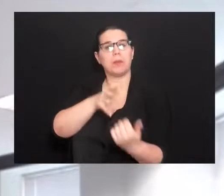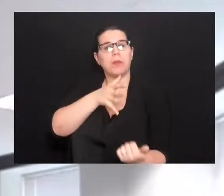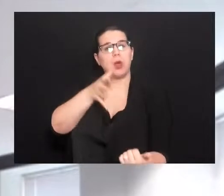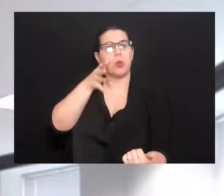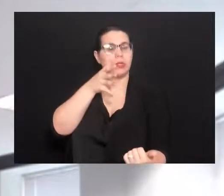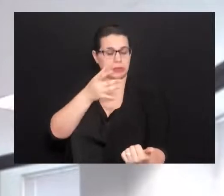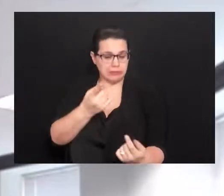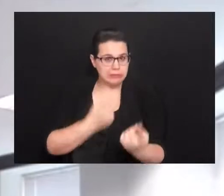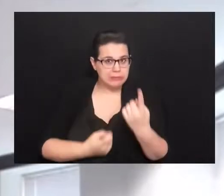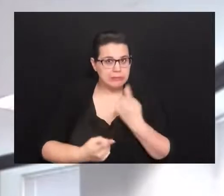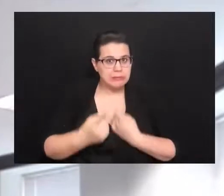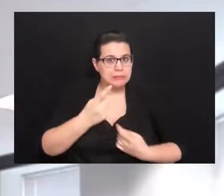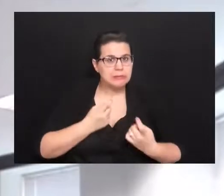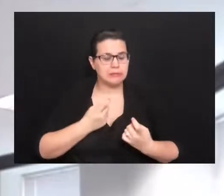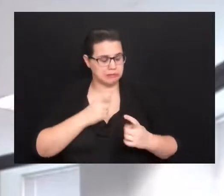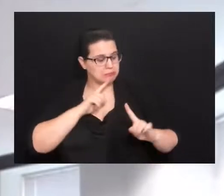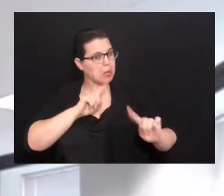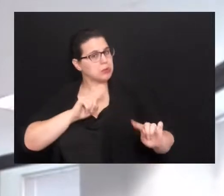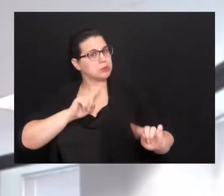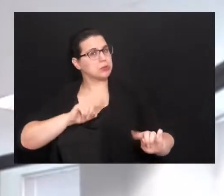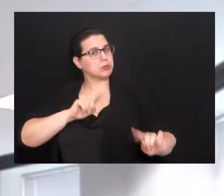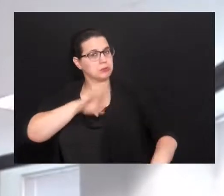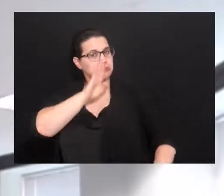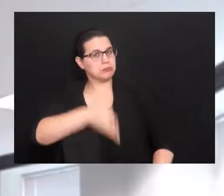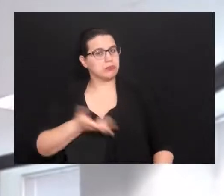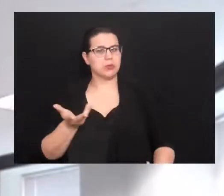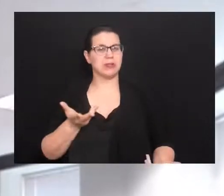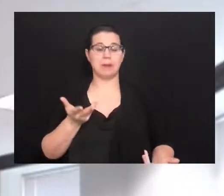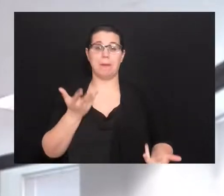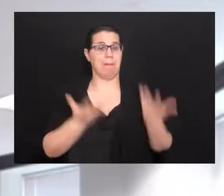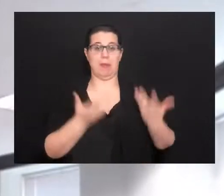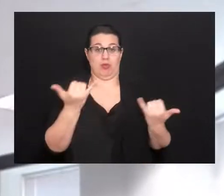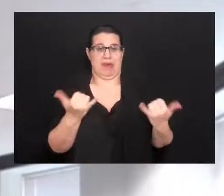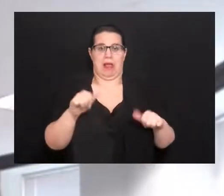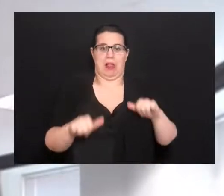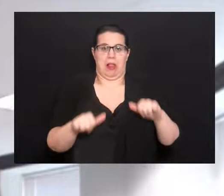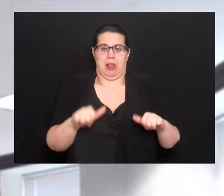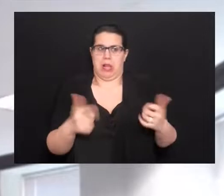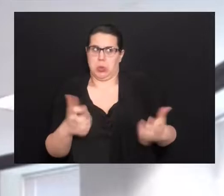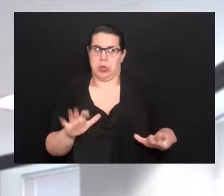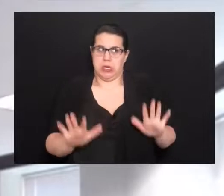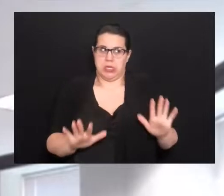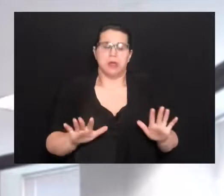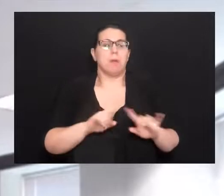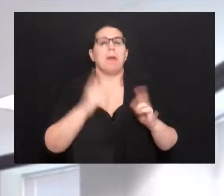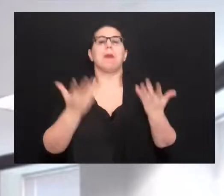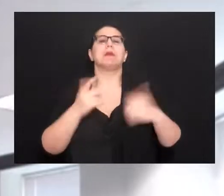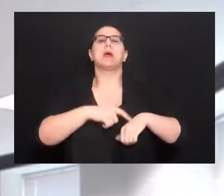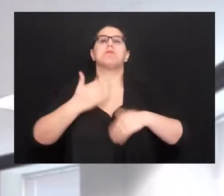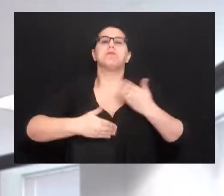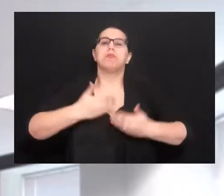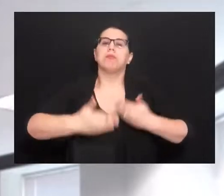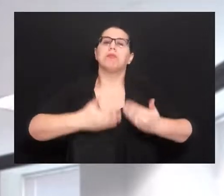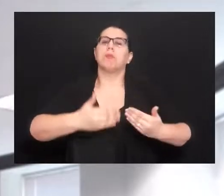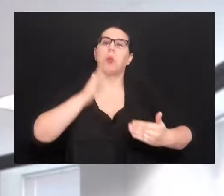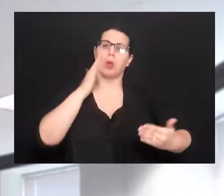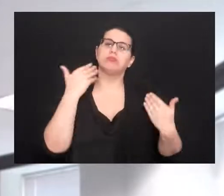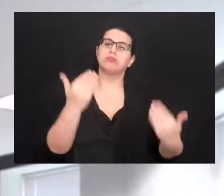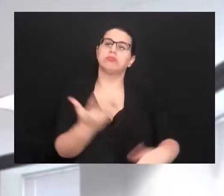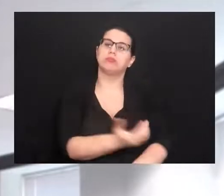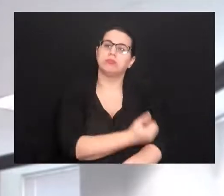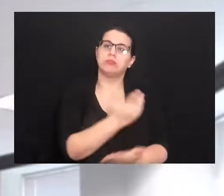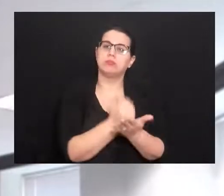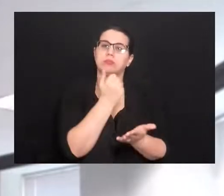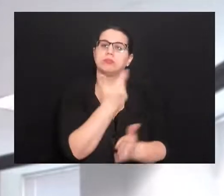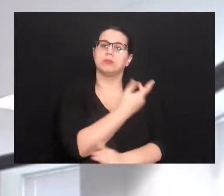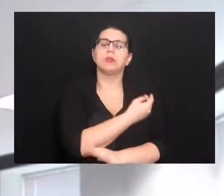don't want the vaccine right away, given some time that they might want it. So we're out there, giving proper information,